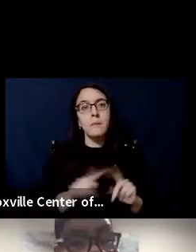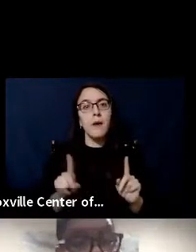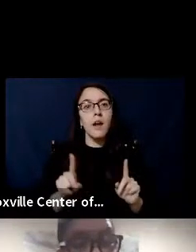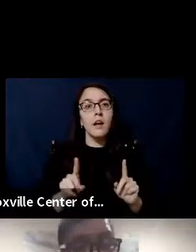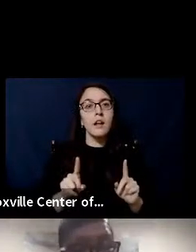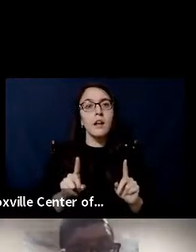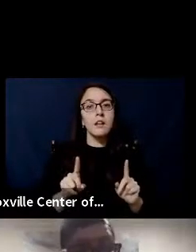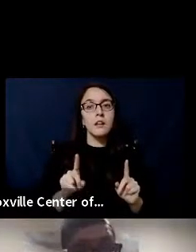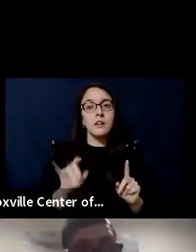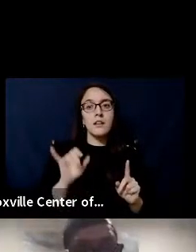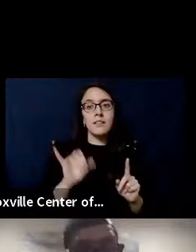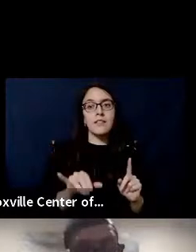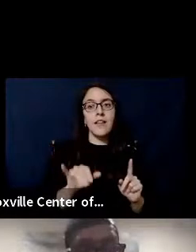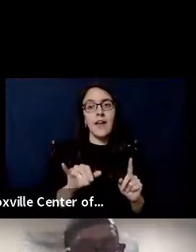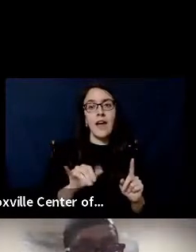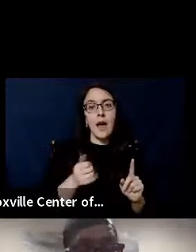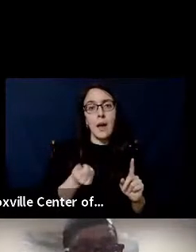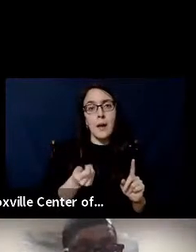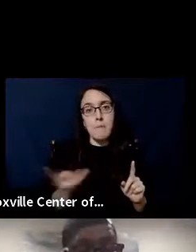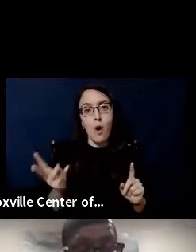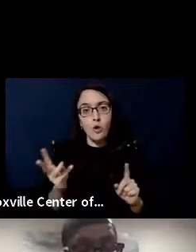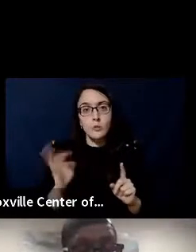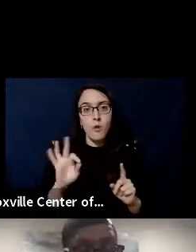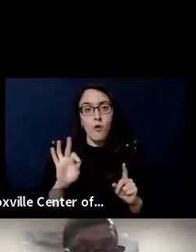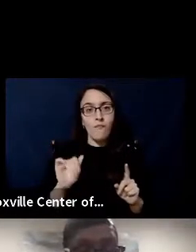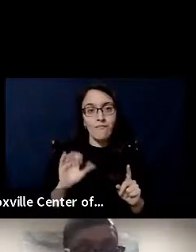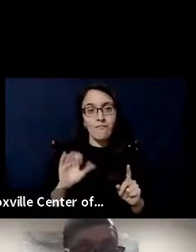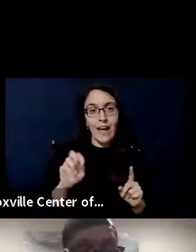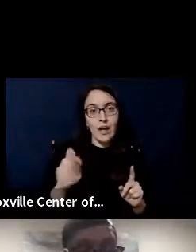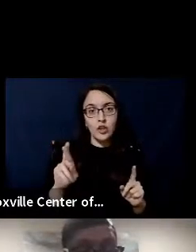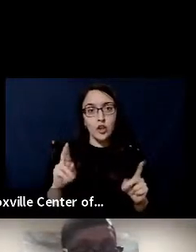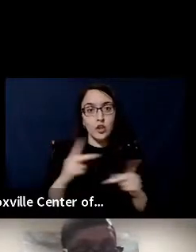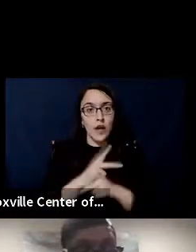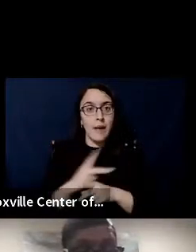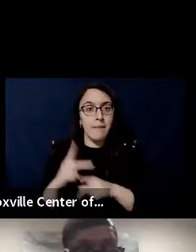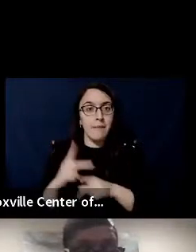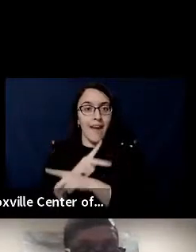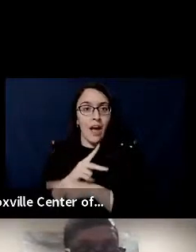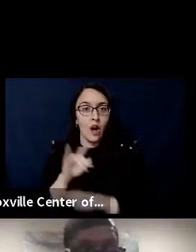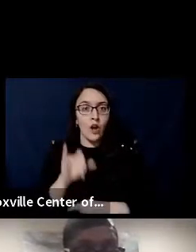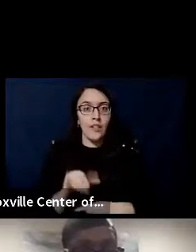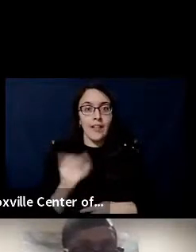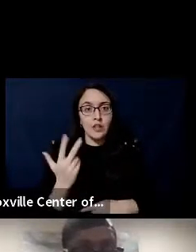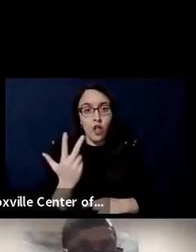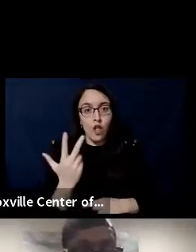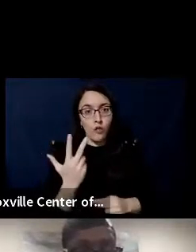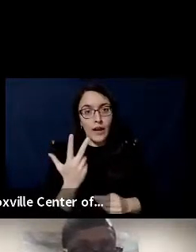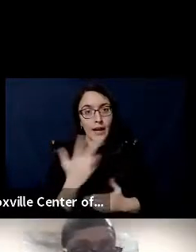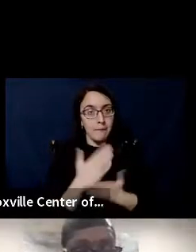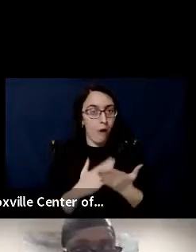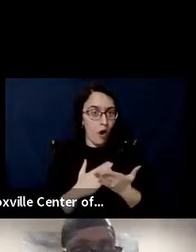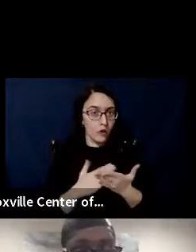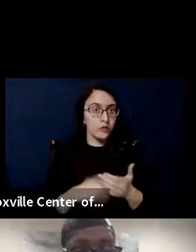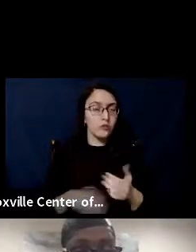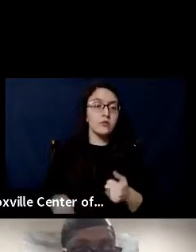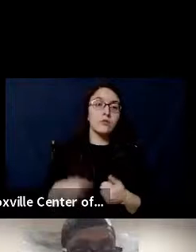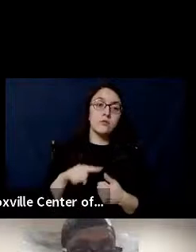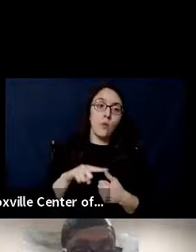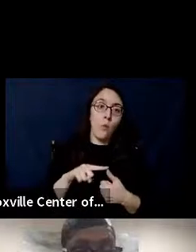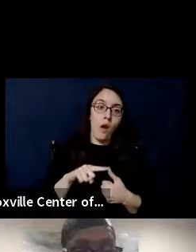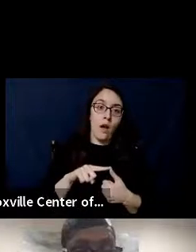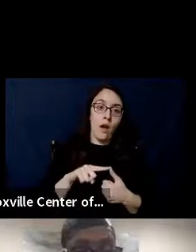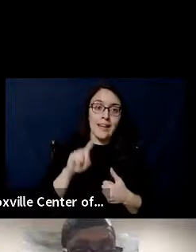multiple factor magnitude amplifier that we're seeing here is three parts. One is